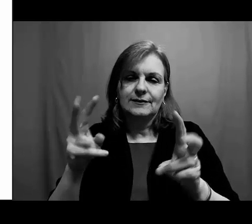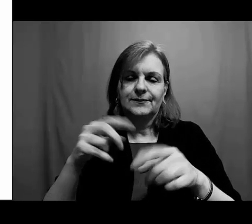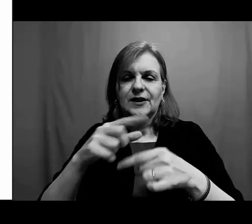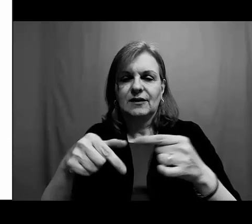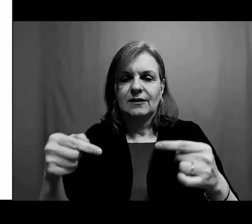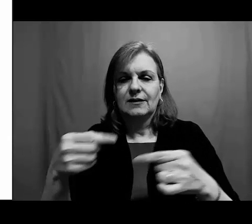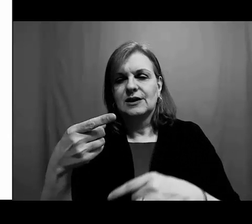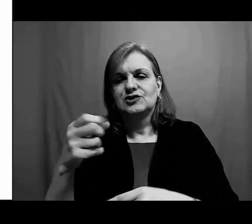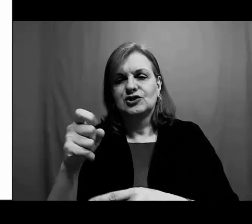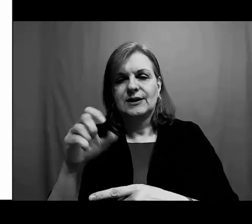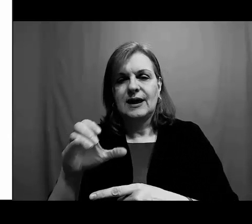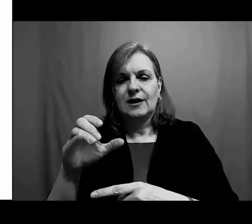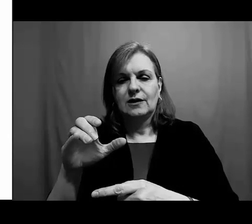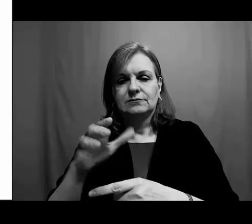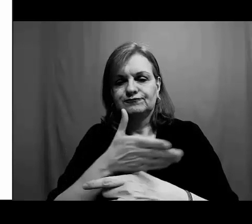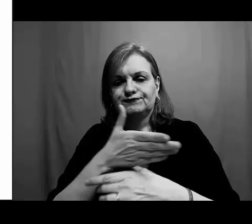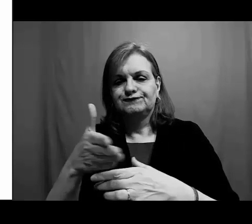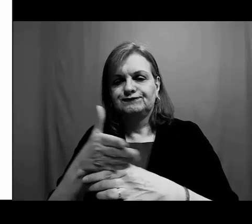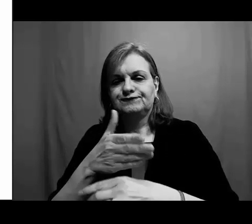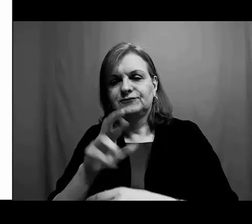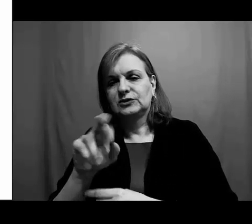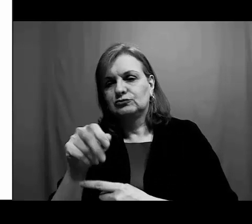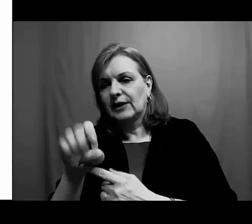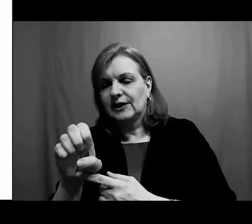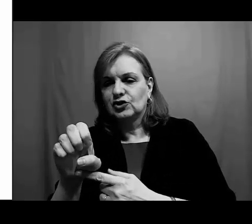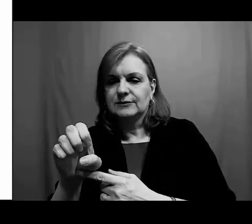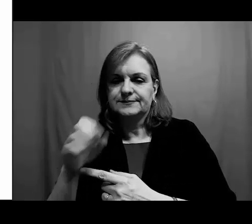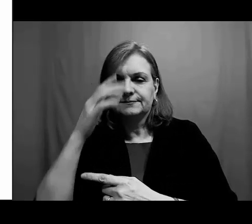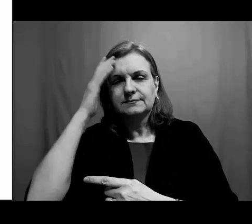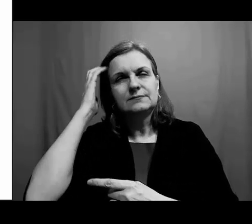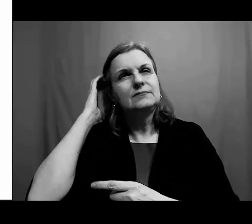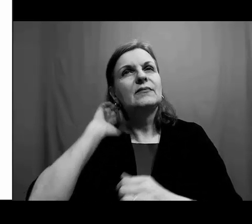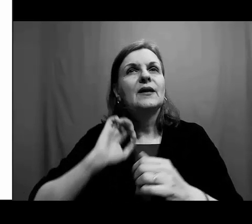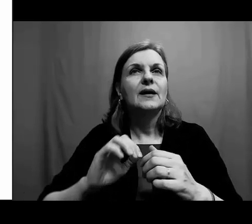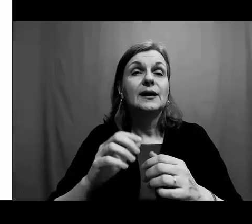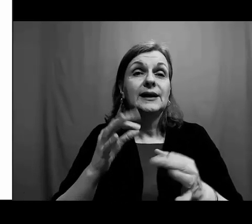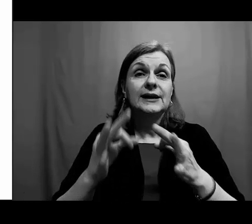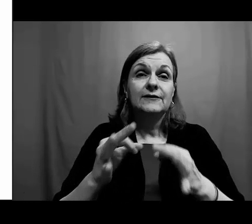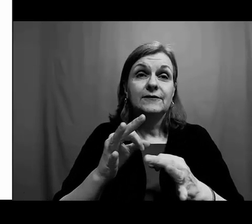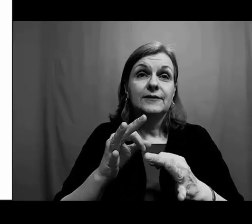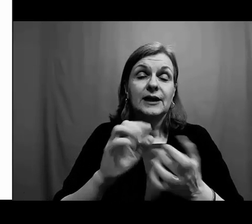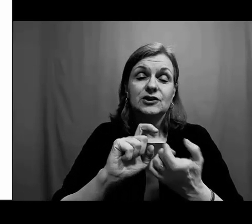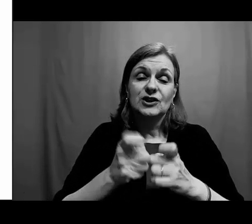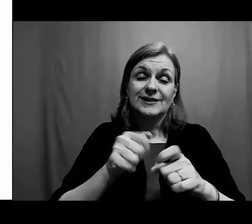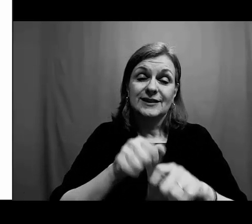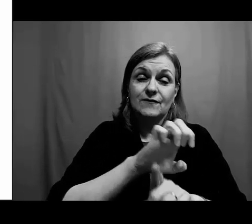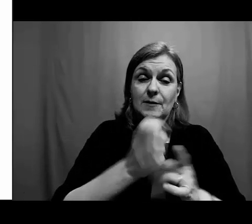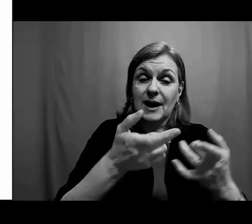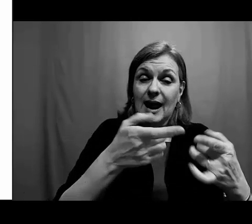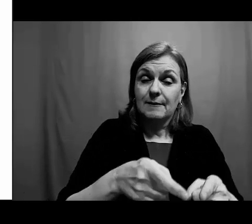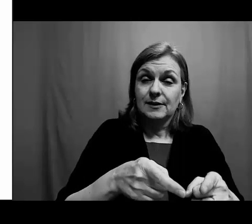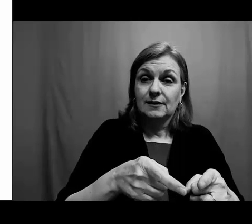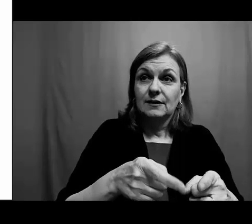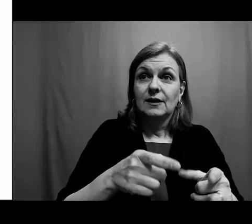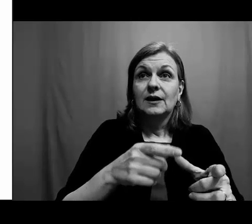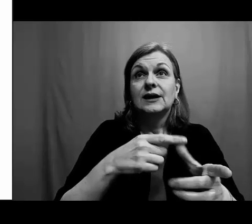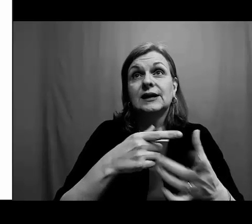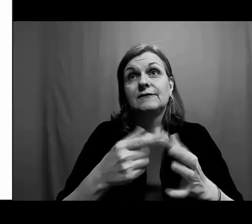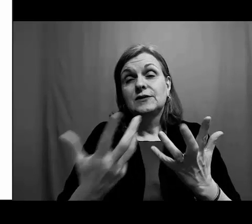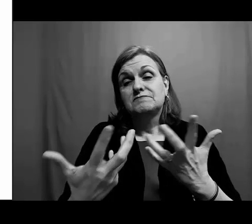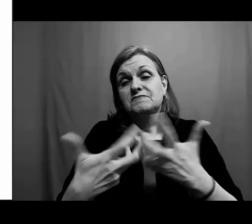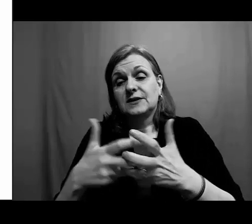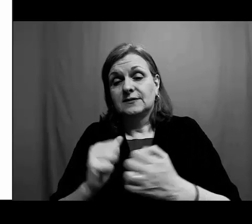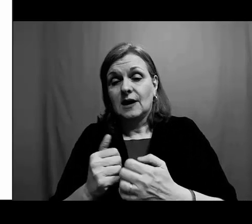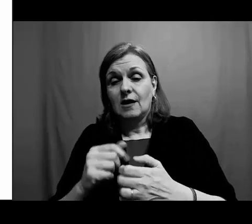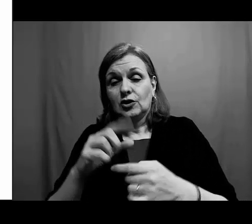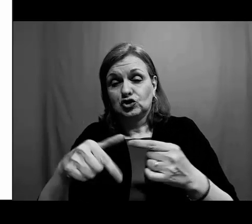genetic range. And normally we can deal with changes in the environment as long as they fall within that genetic range for us